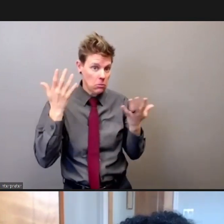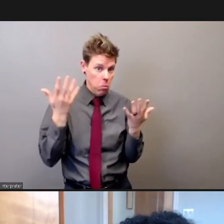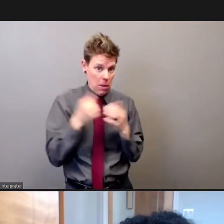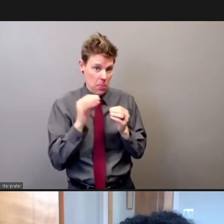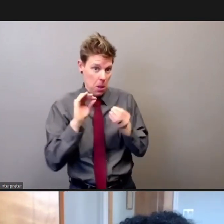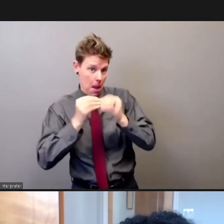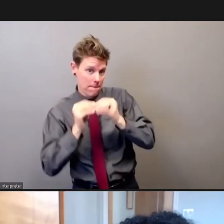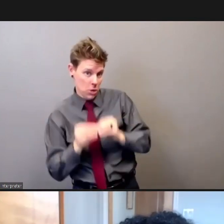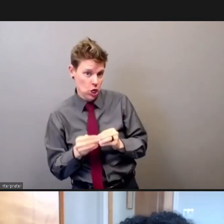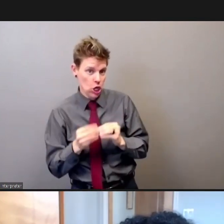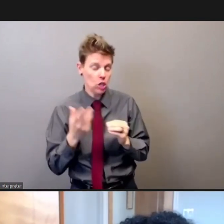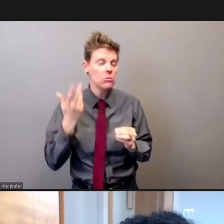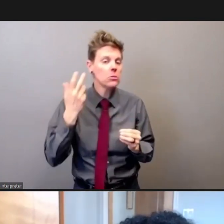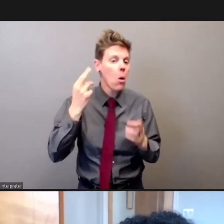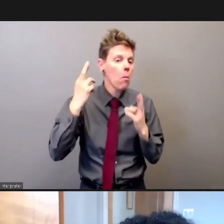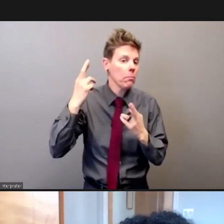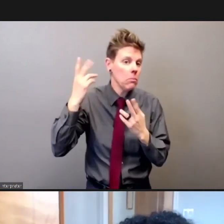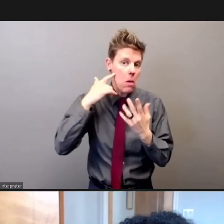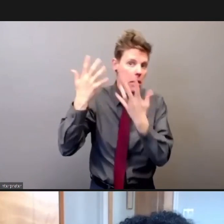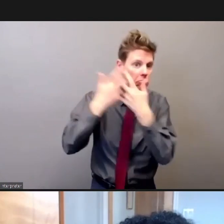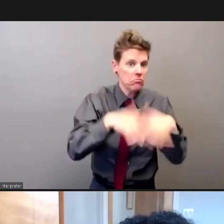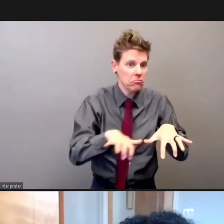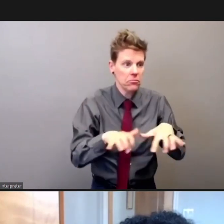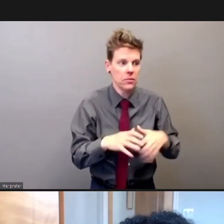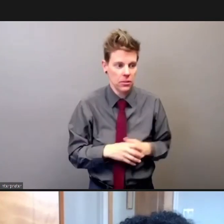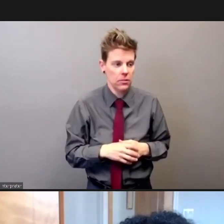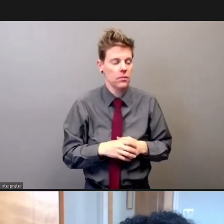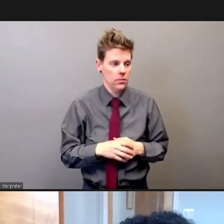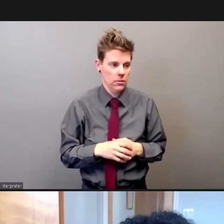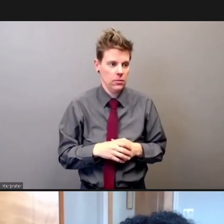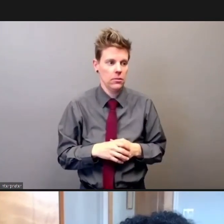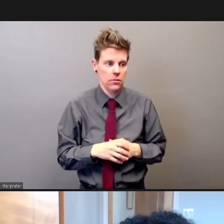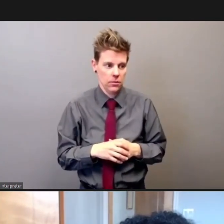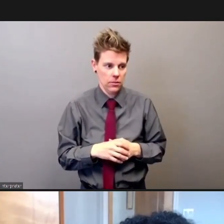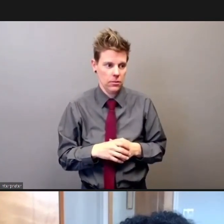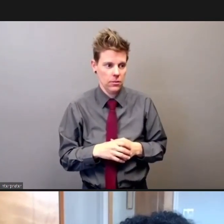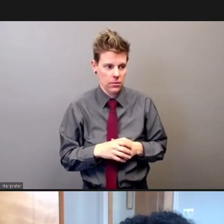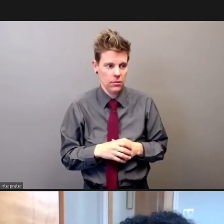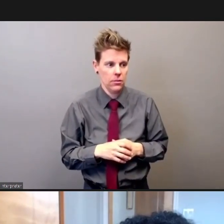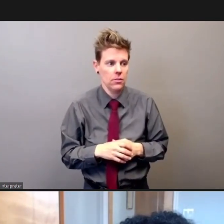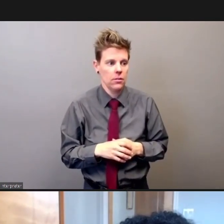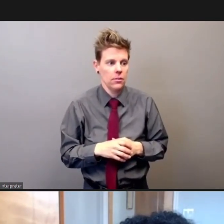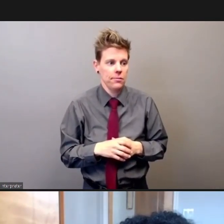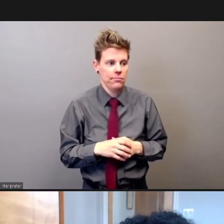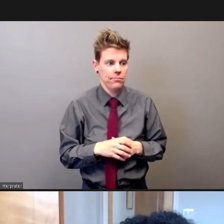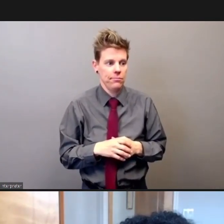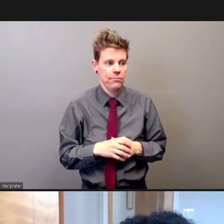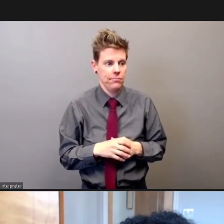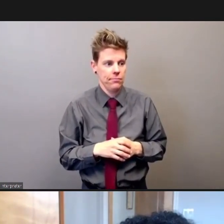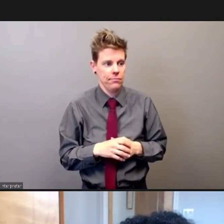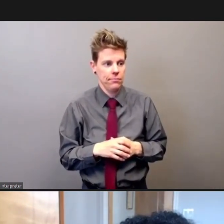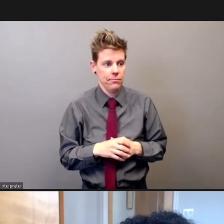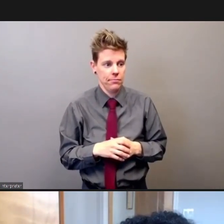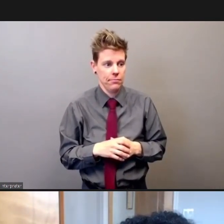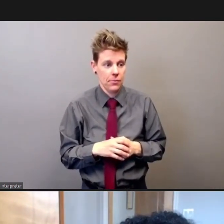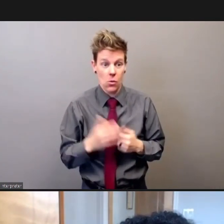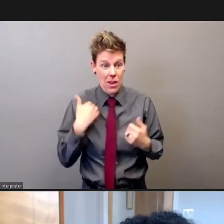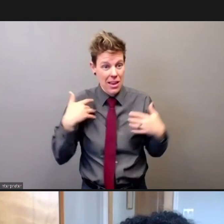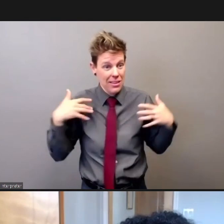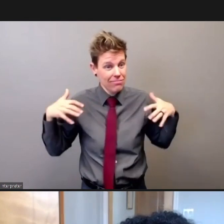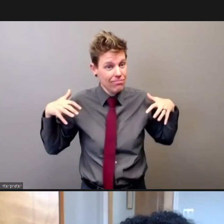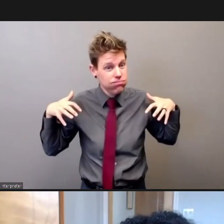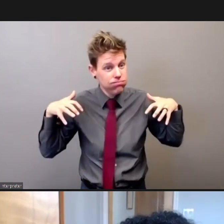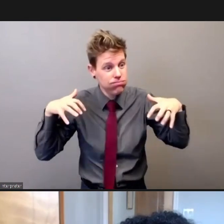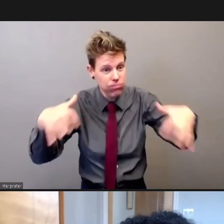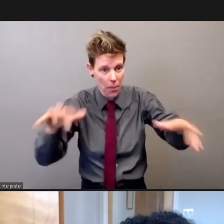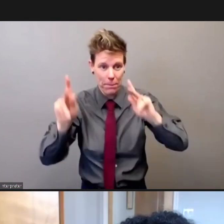in the last administration, but I want all that information now. And that's why, because we have a higher penetration of individuals vaccinated